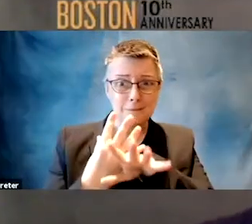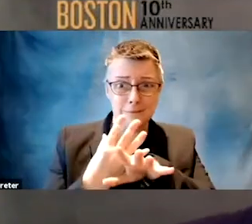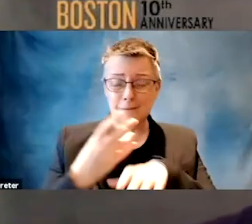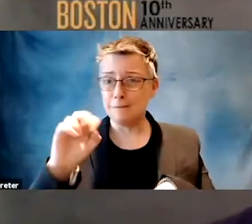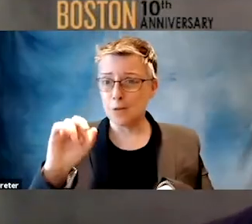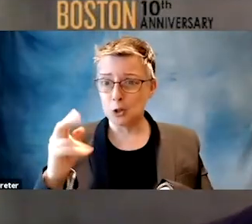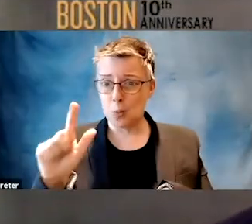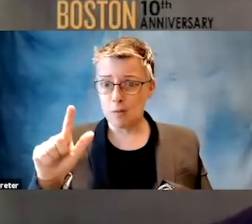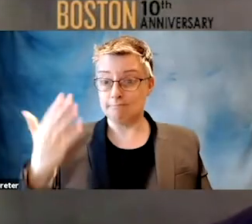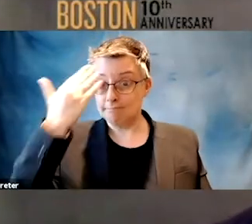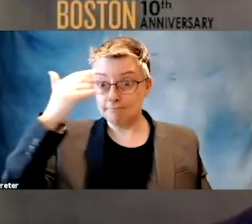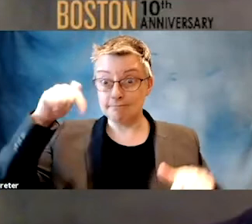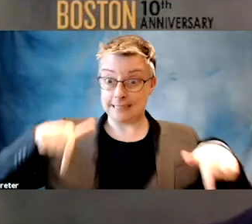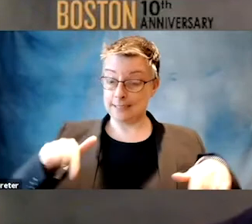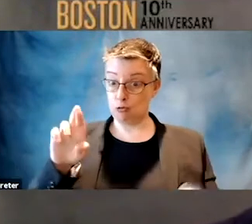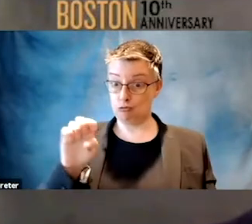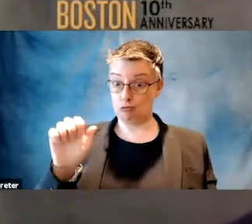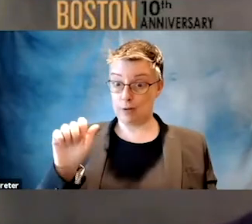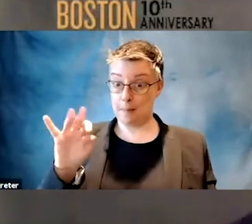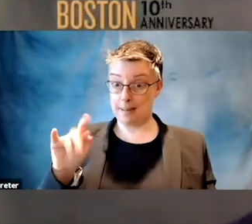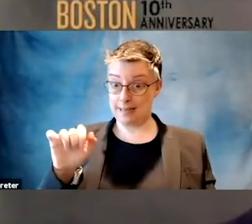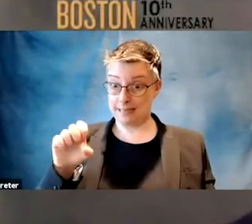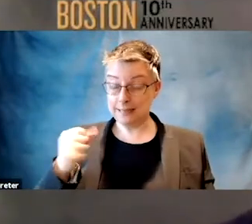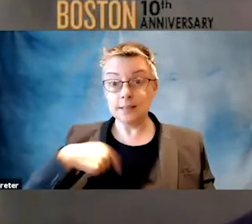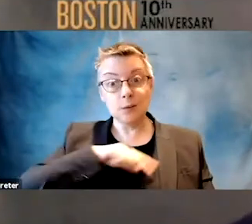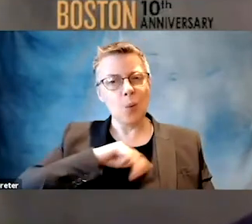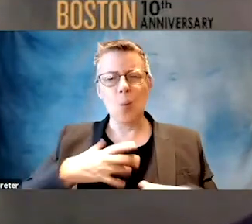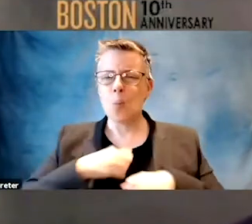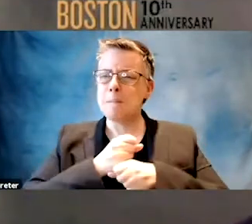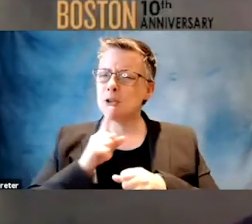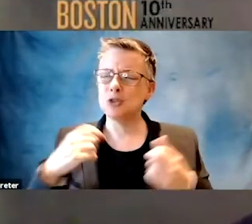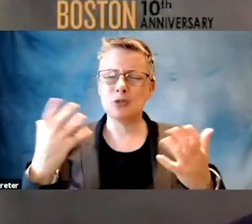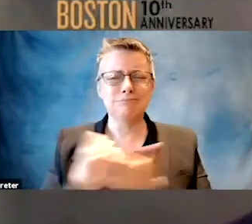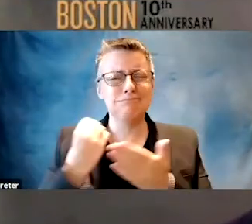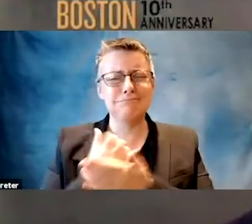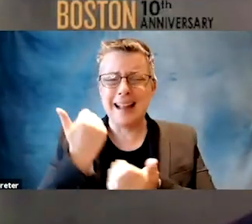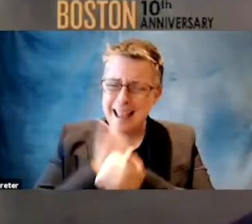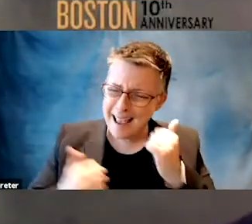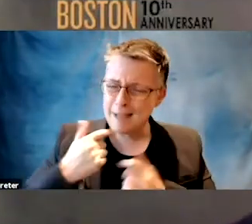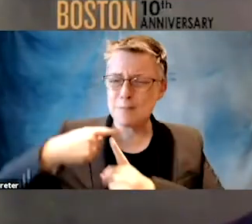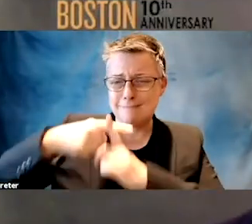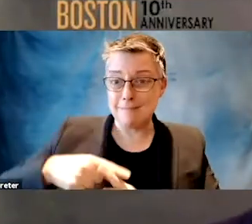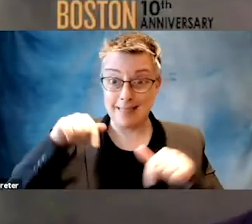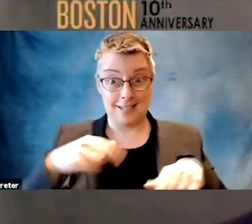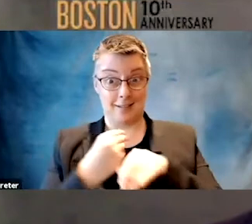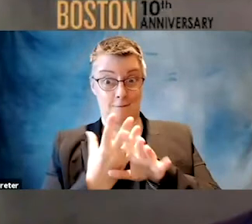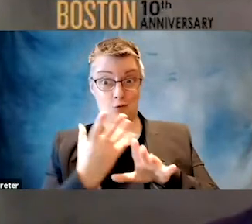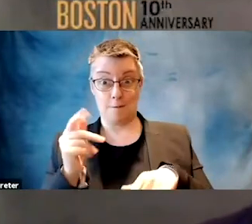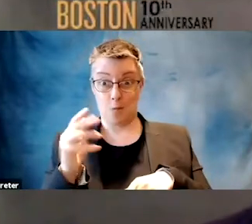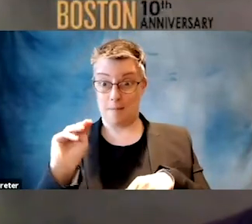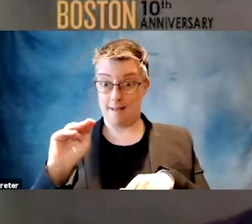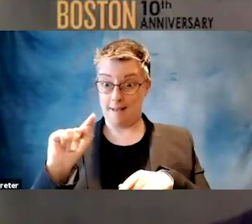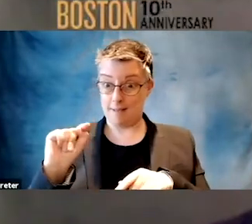And here at ReelAbilities, we're making sure to take every advantage of this virtual format by